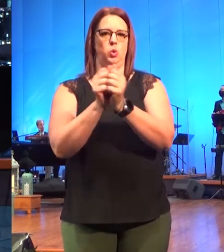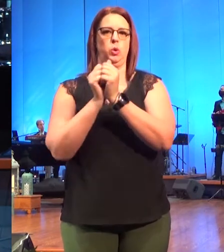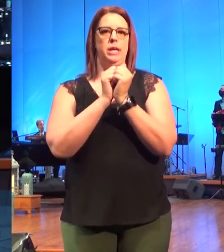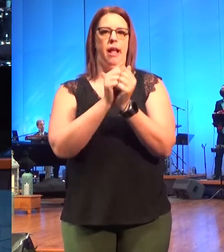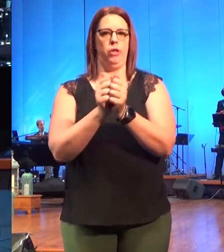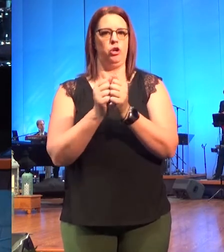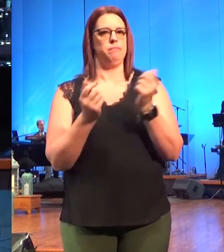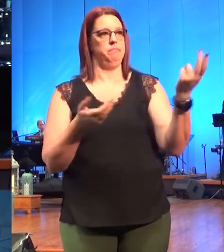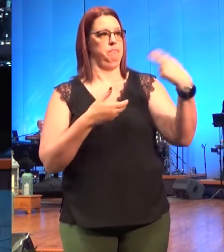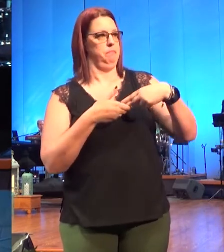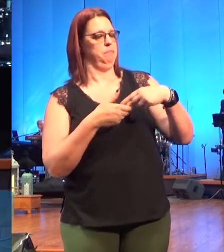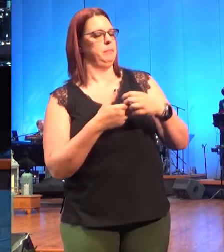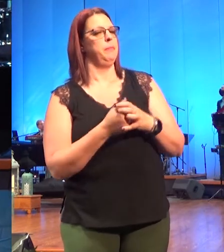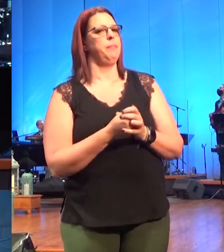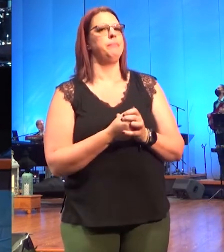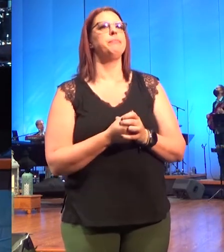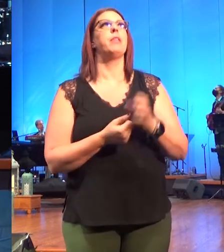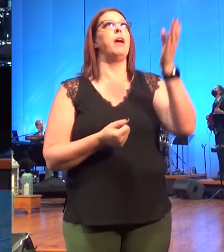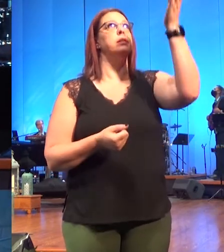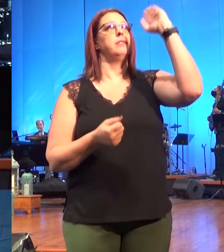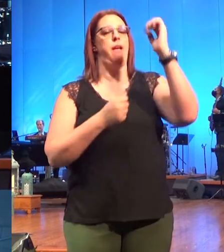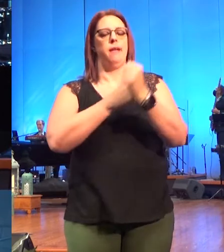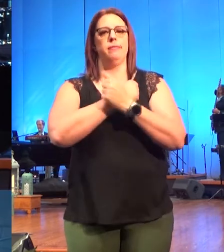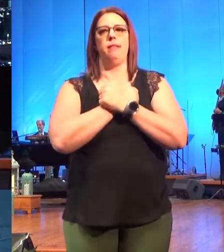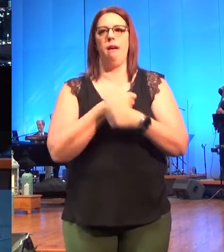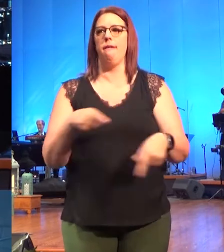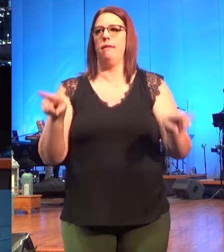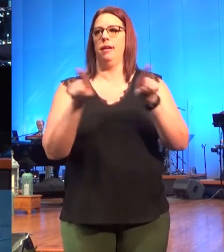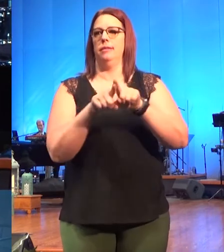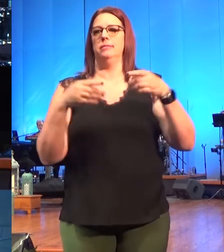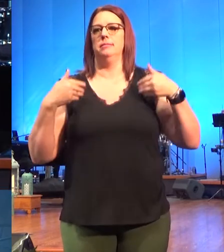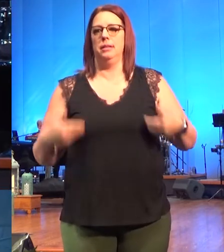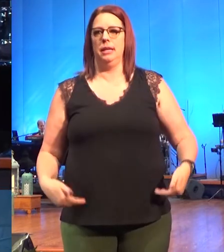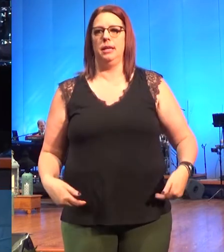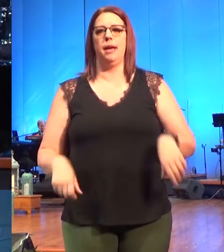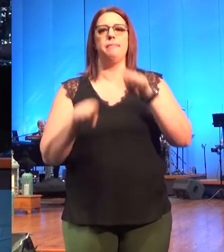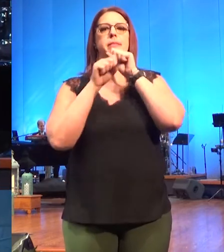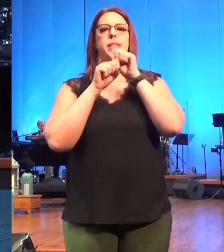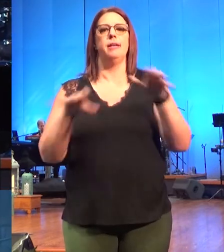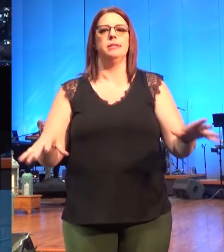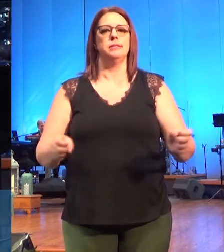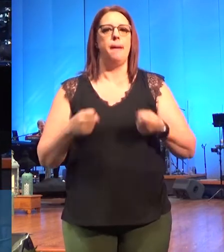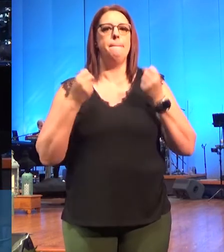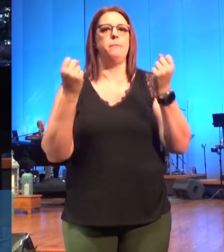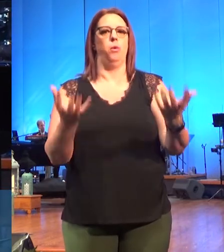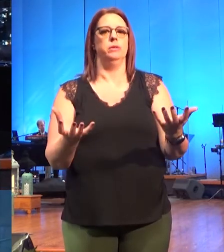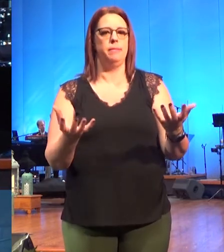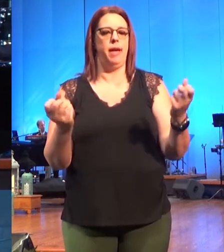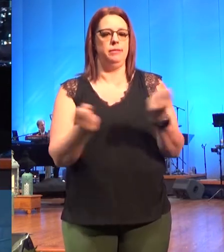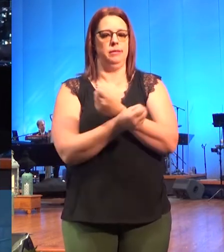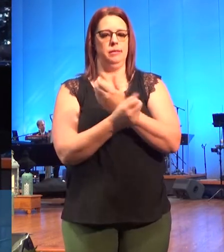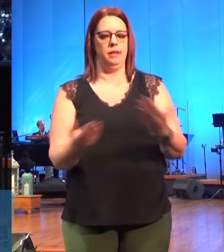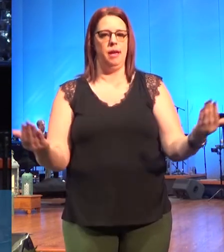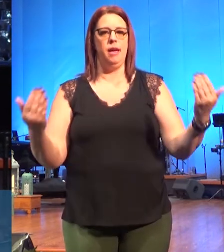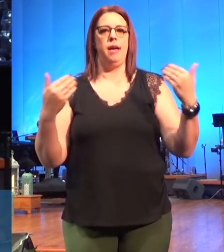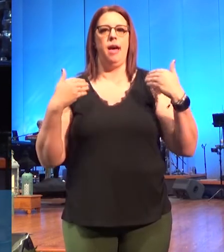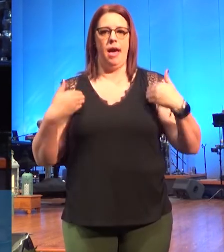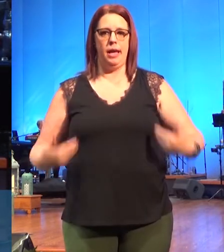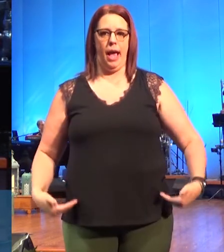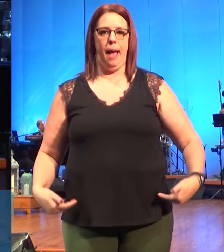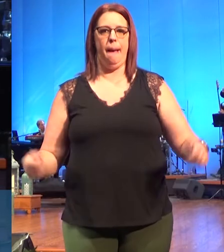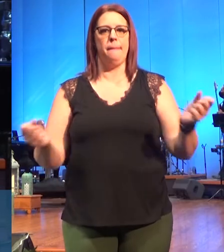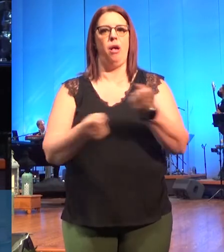our affirmation. Divine love, as me, blesses and multiplies all that I